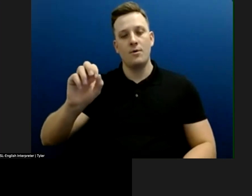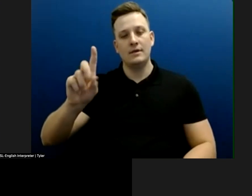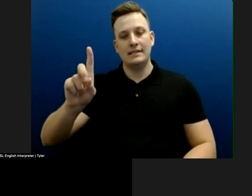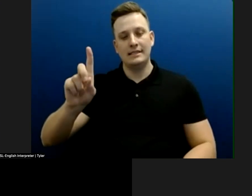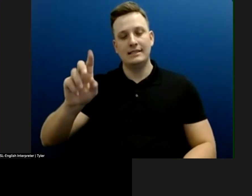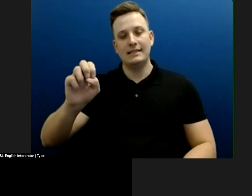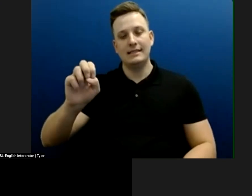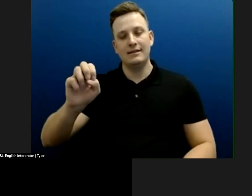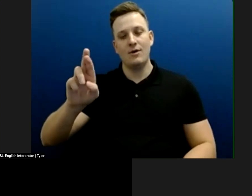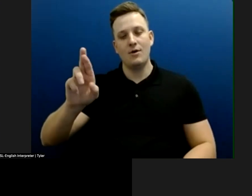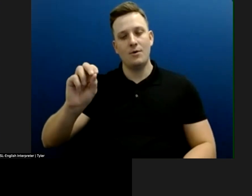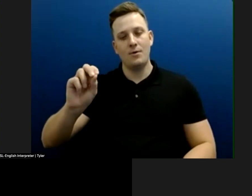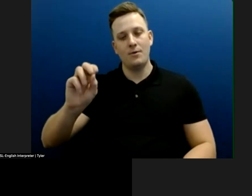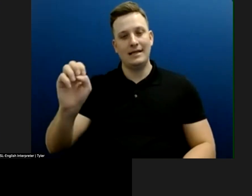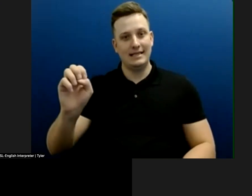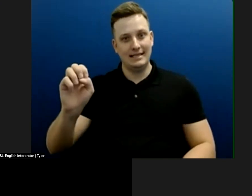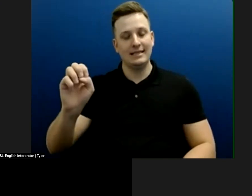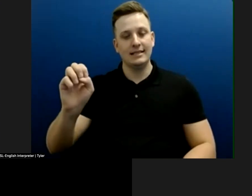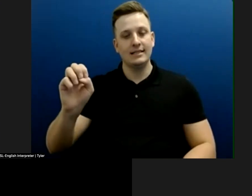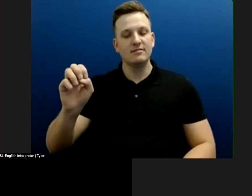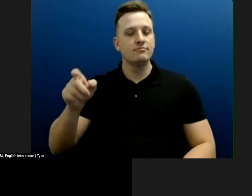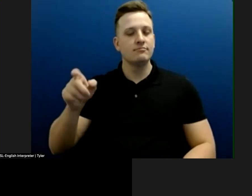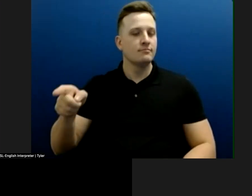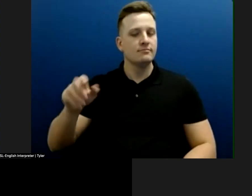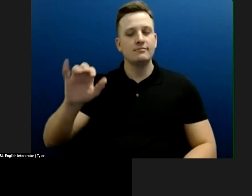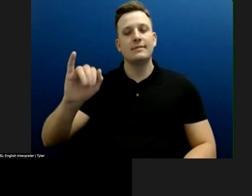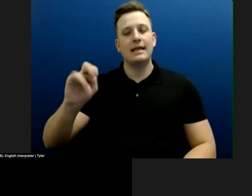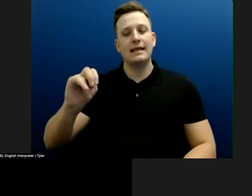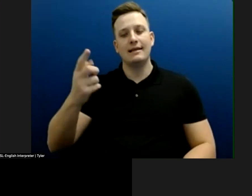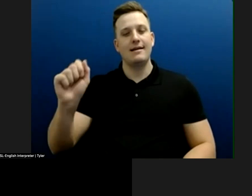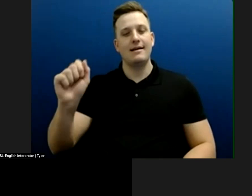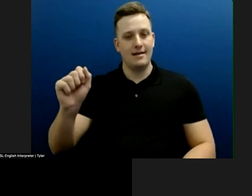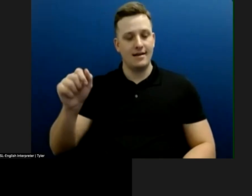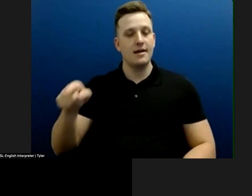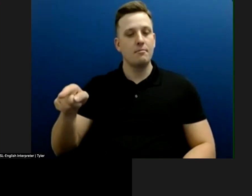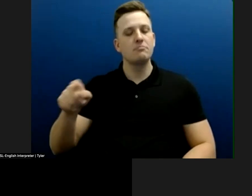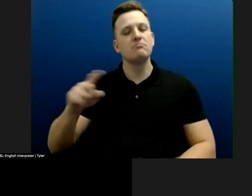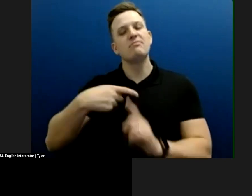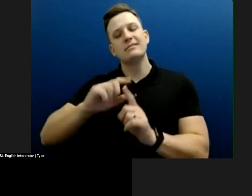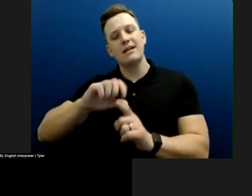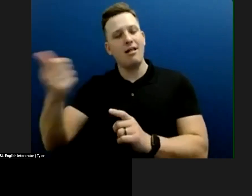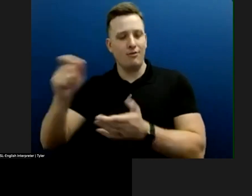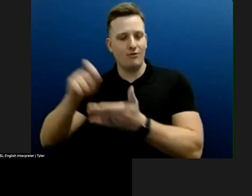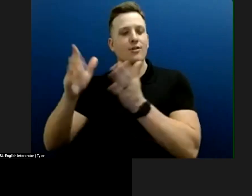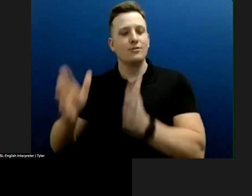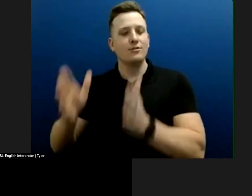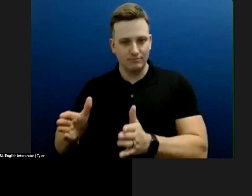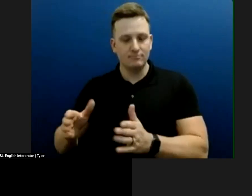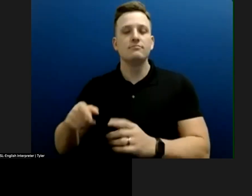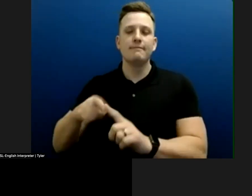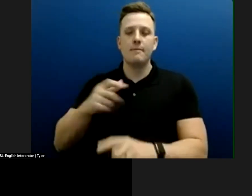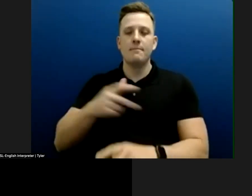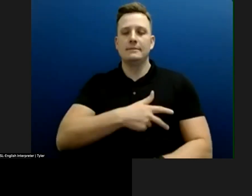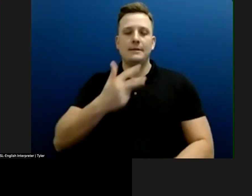B-R-O-E, and Inger, along with other colleagues, has written